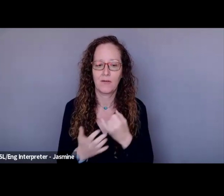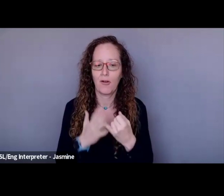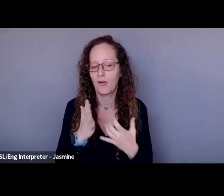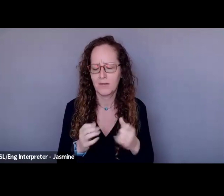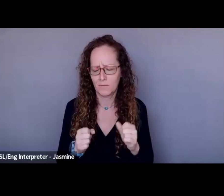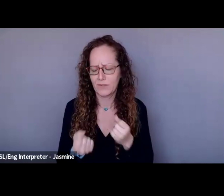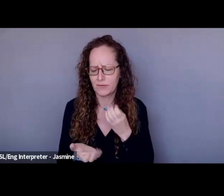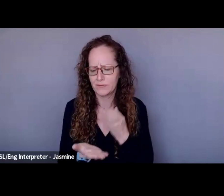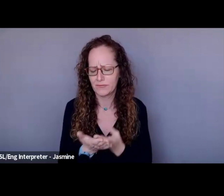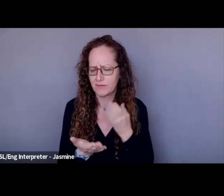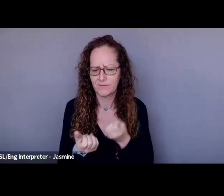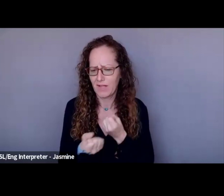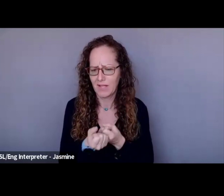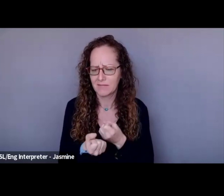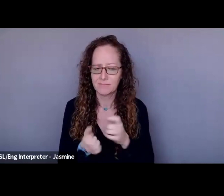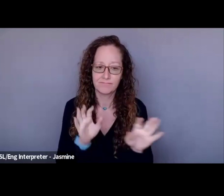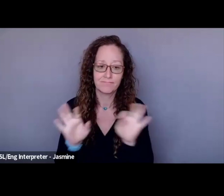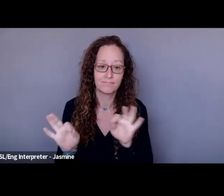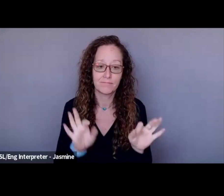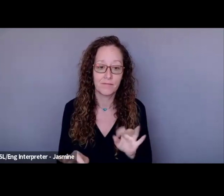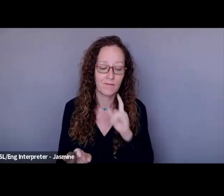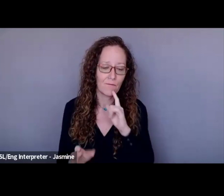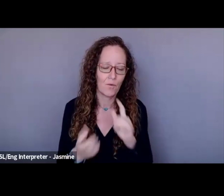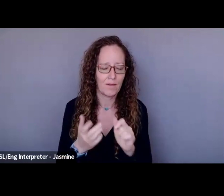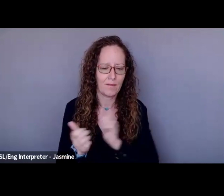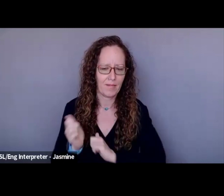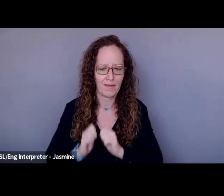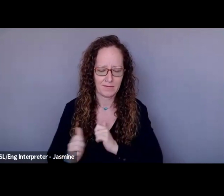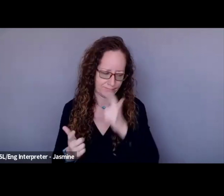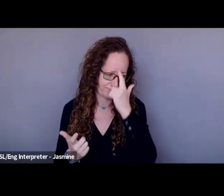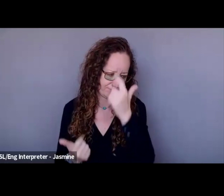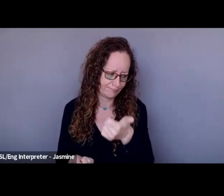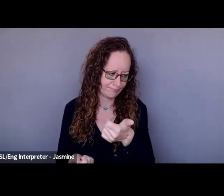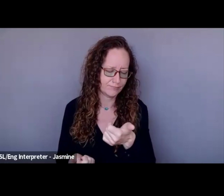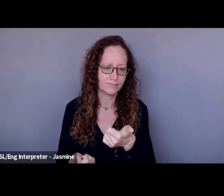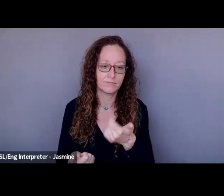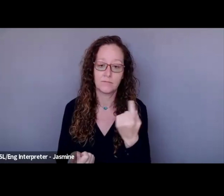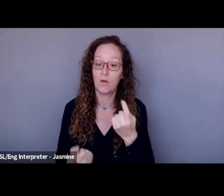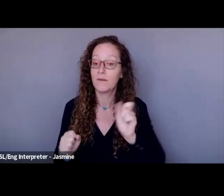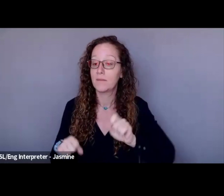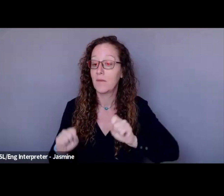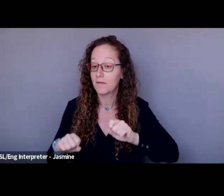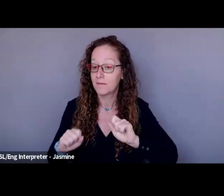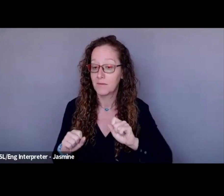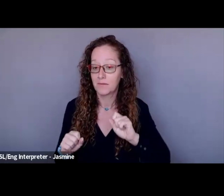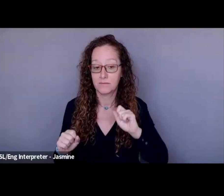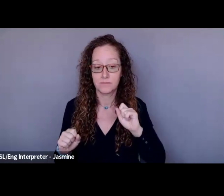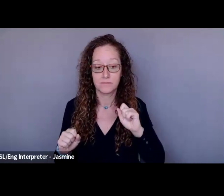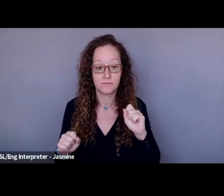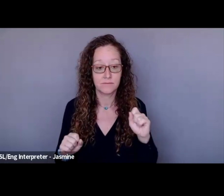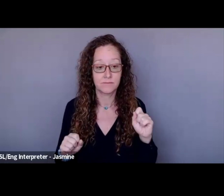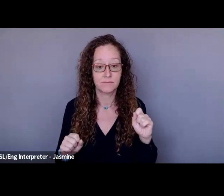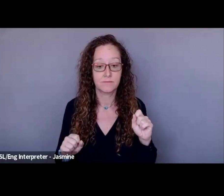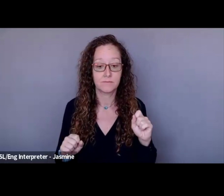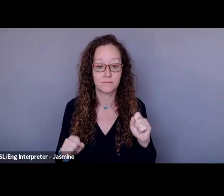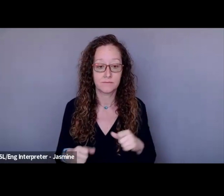just a choice in the matters of the play, right? That there's always the possibility that this is there for